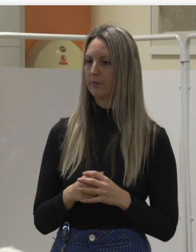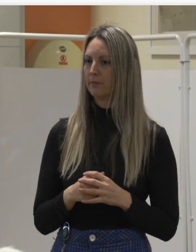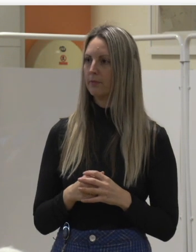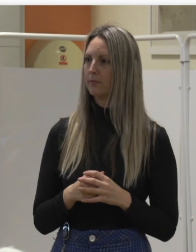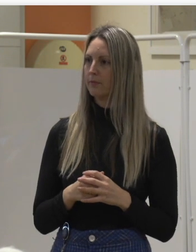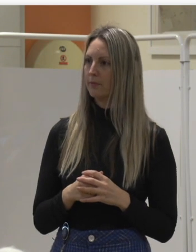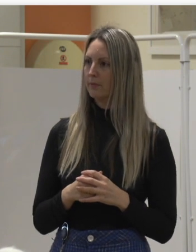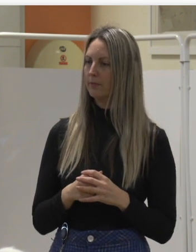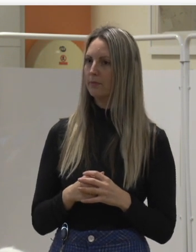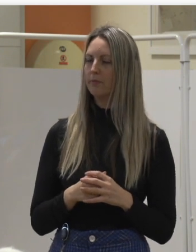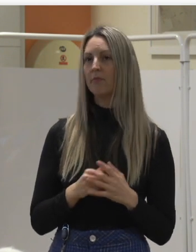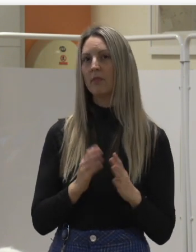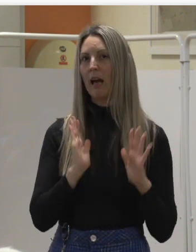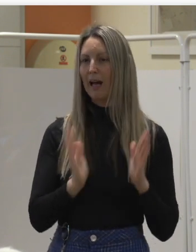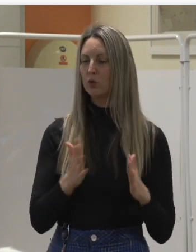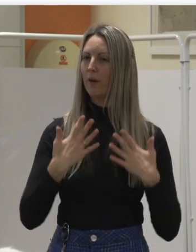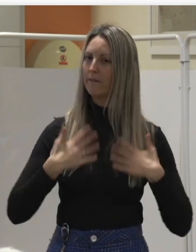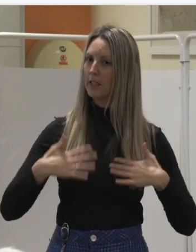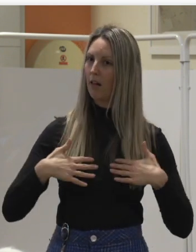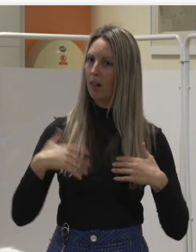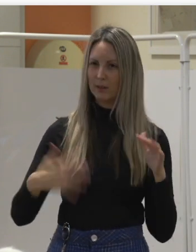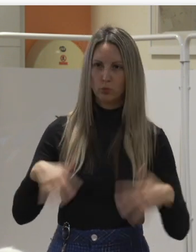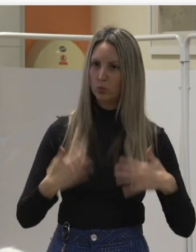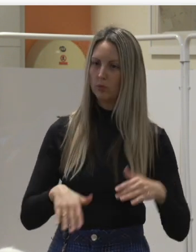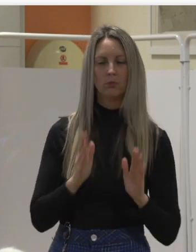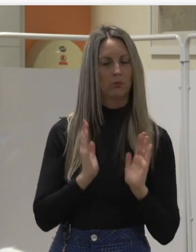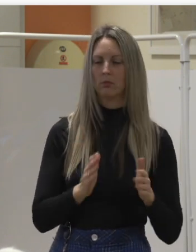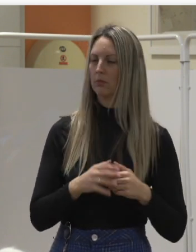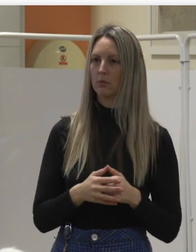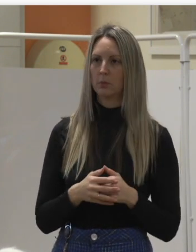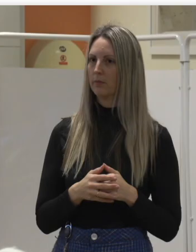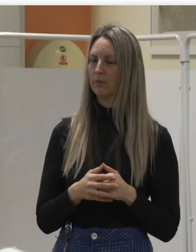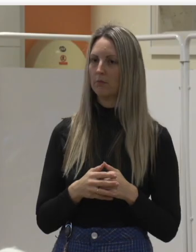not necessarily a physical injury. It could be even